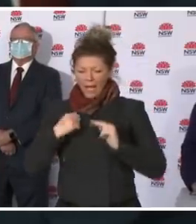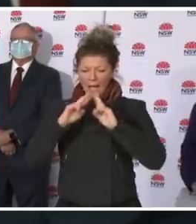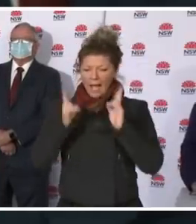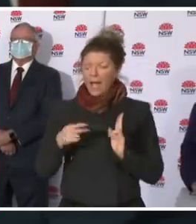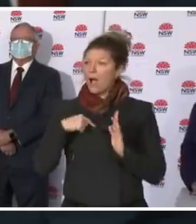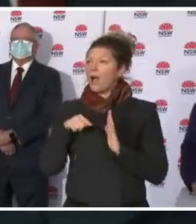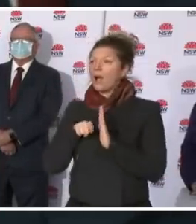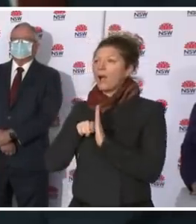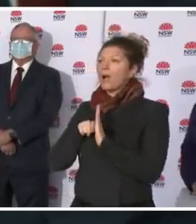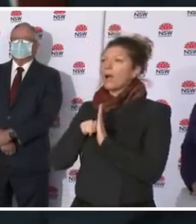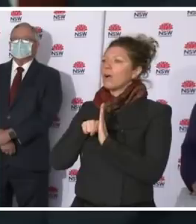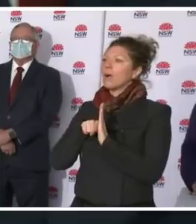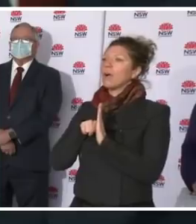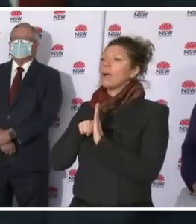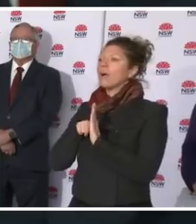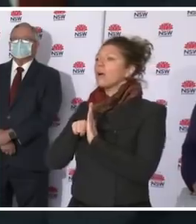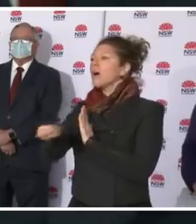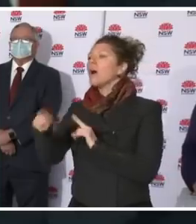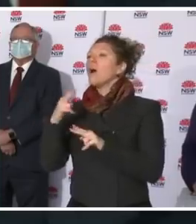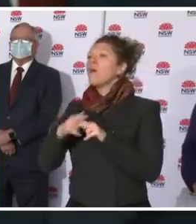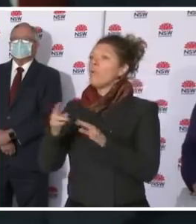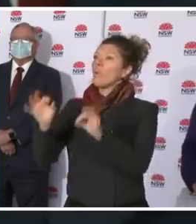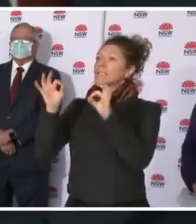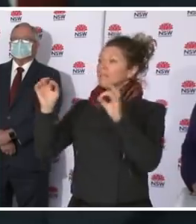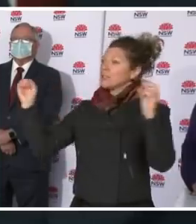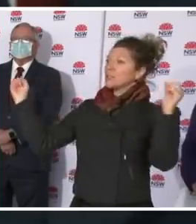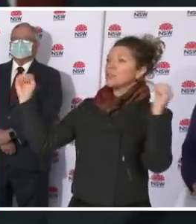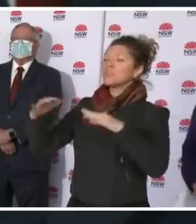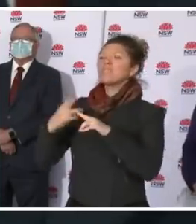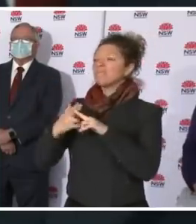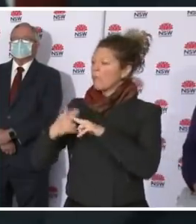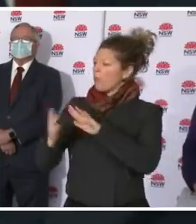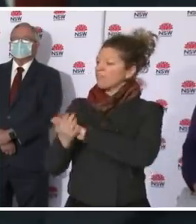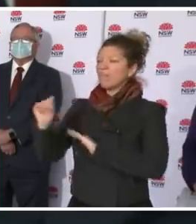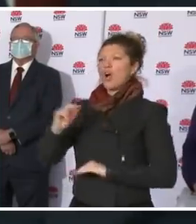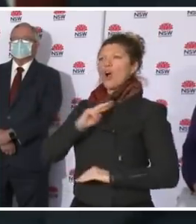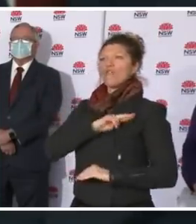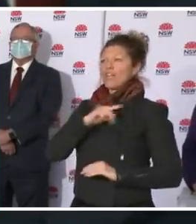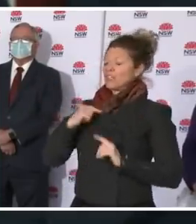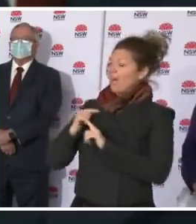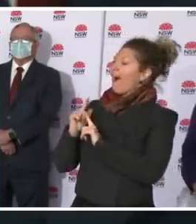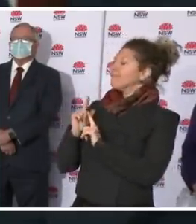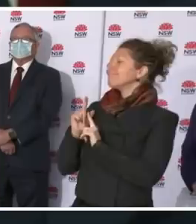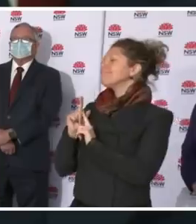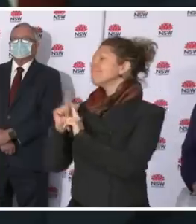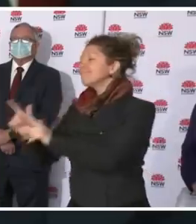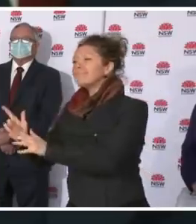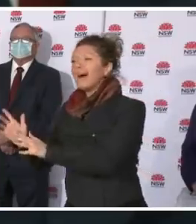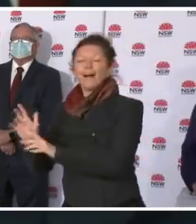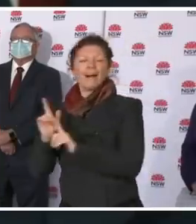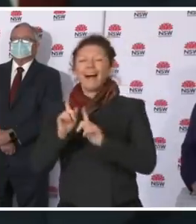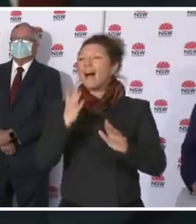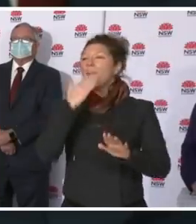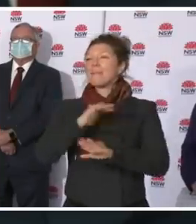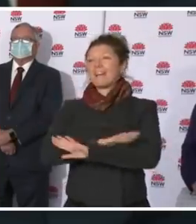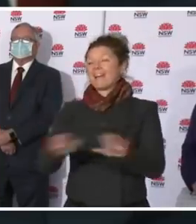important celebrations that might be going on within your community. You have to stay within your household. Unfortunately, those